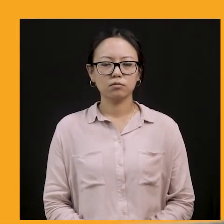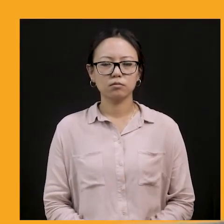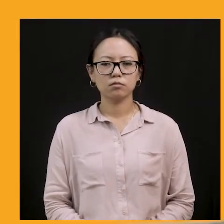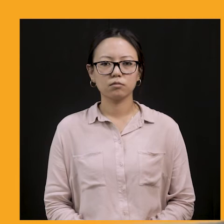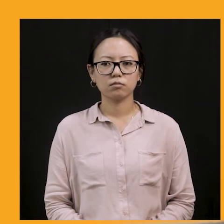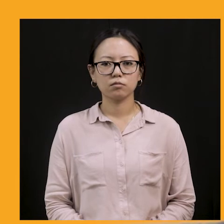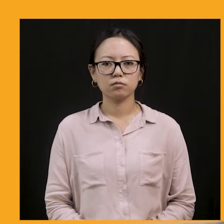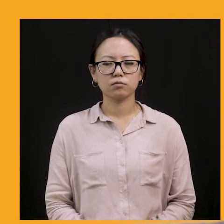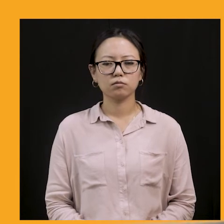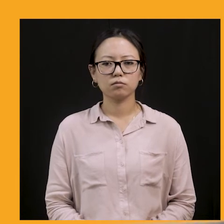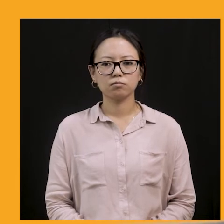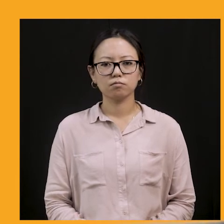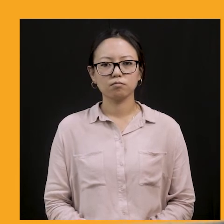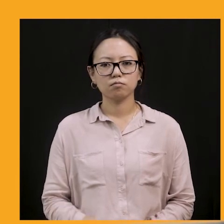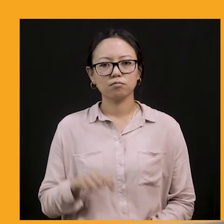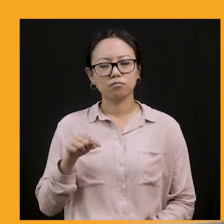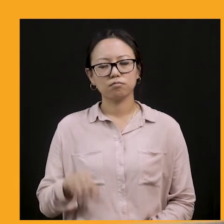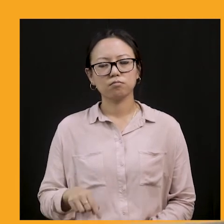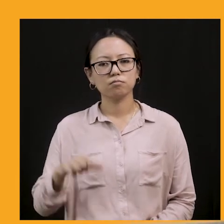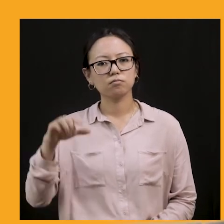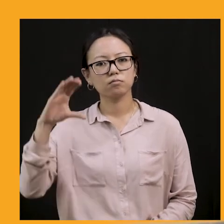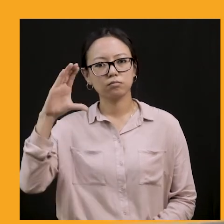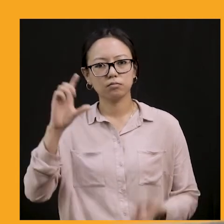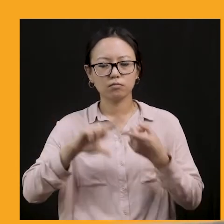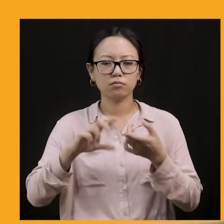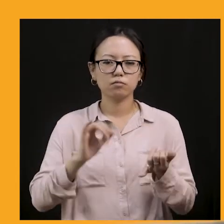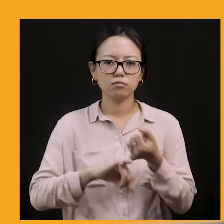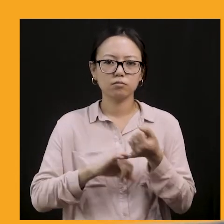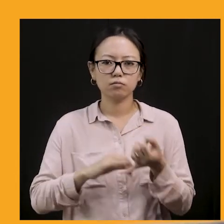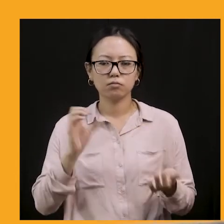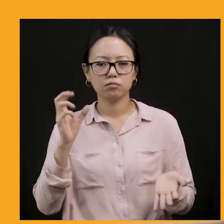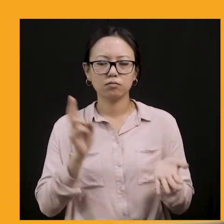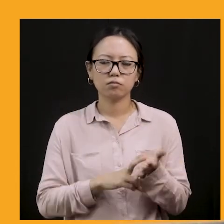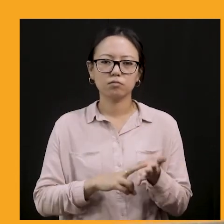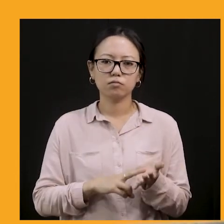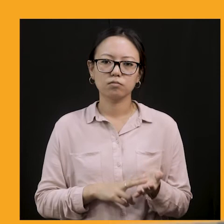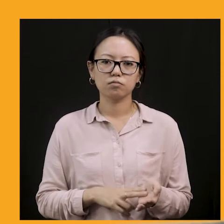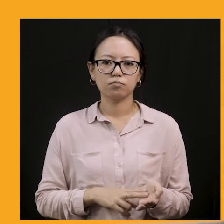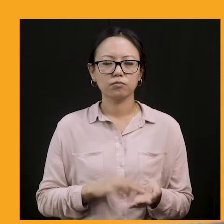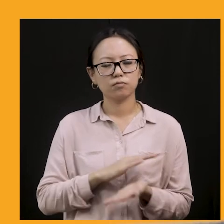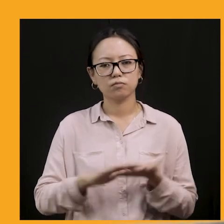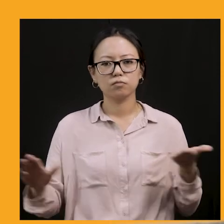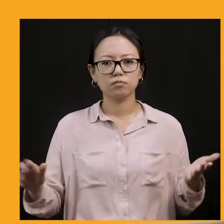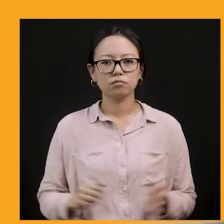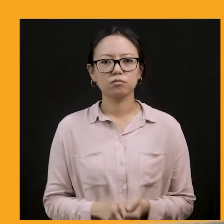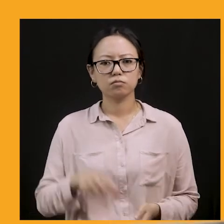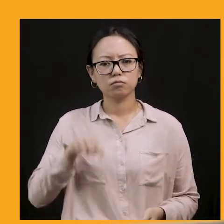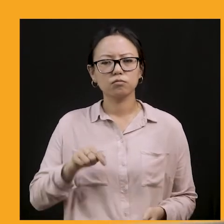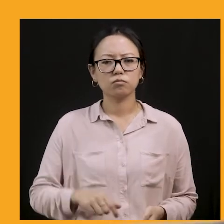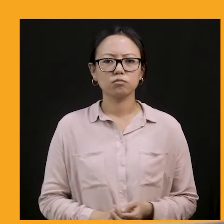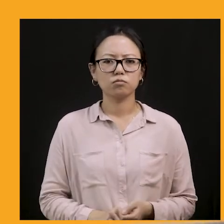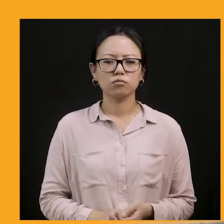So students, that comes to the end of this lesson. And today, we are going to meet one of your friends.